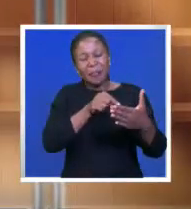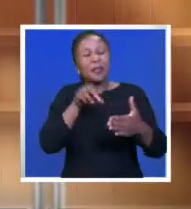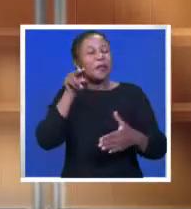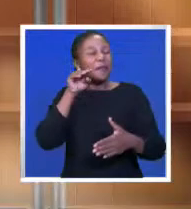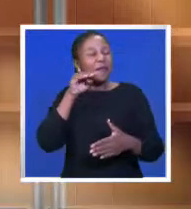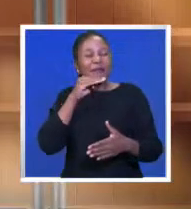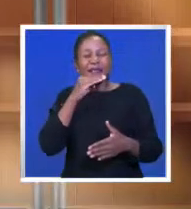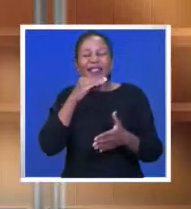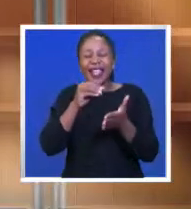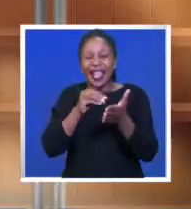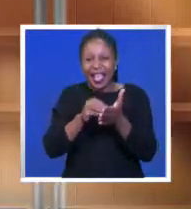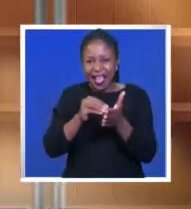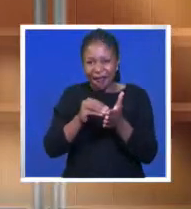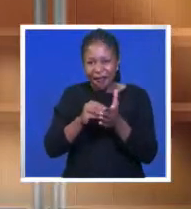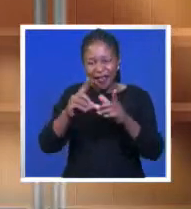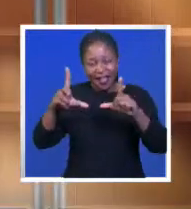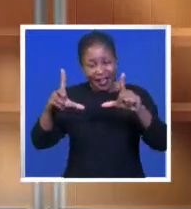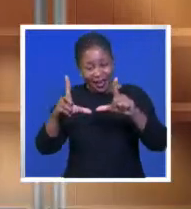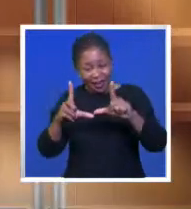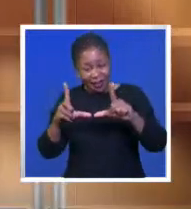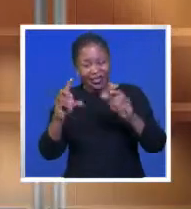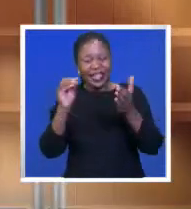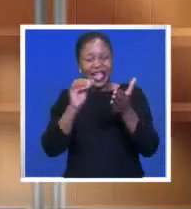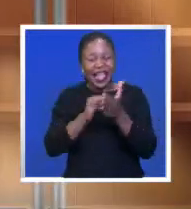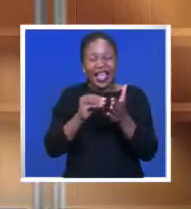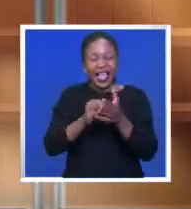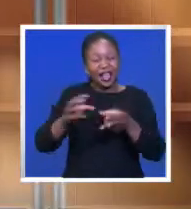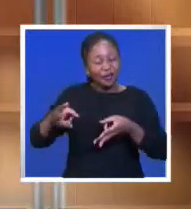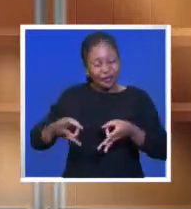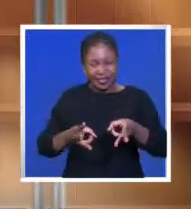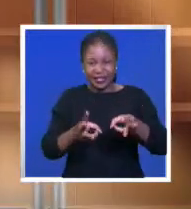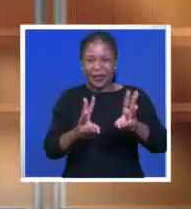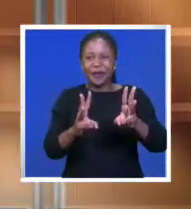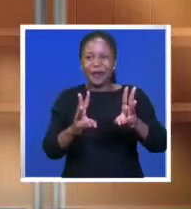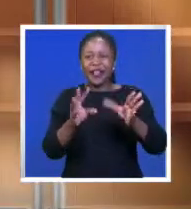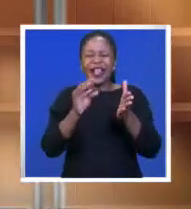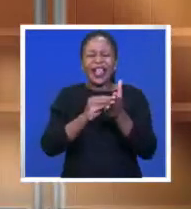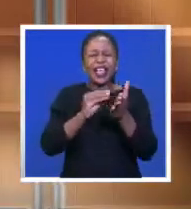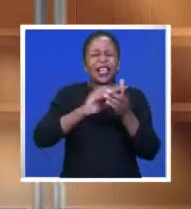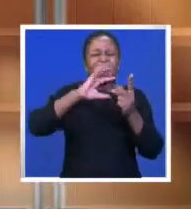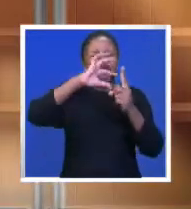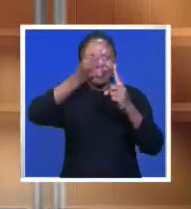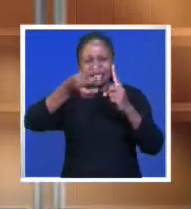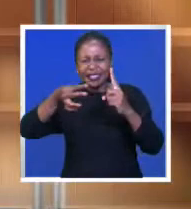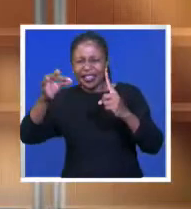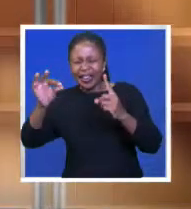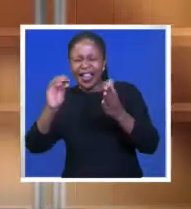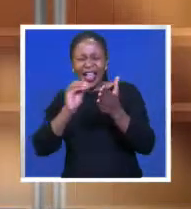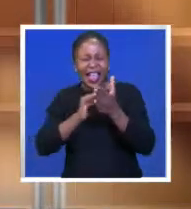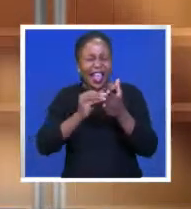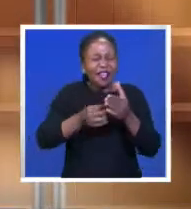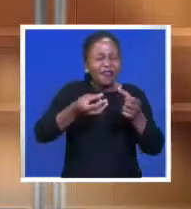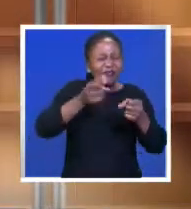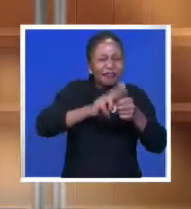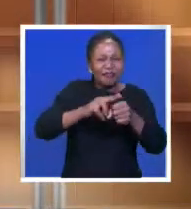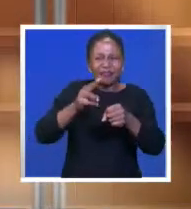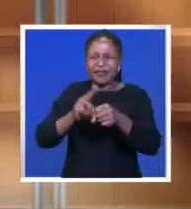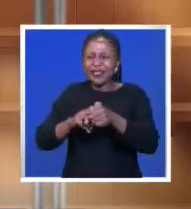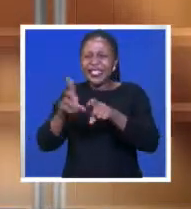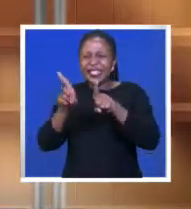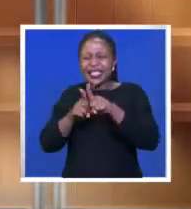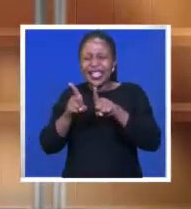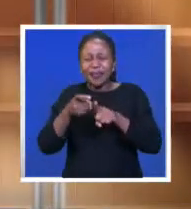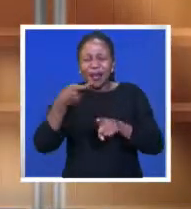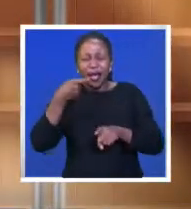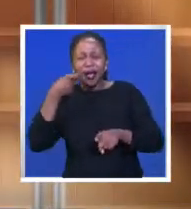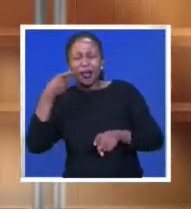now, these two, they help one another. The sentences, the punctuation, the repetition, the suspense, the tension, and